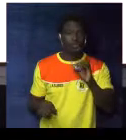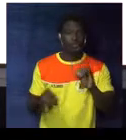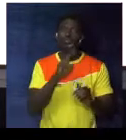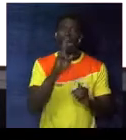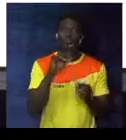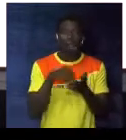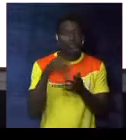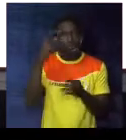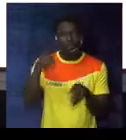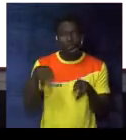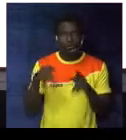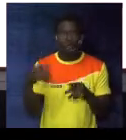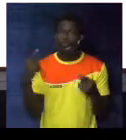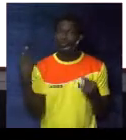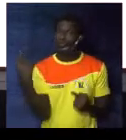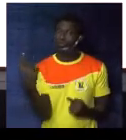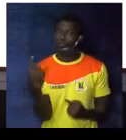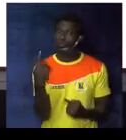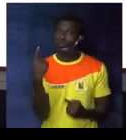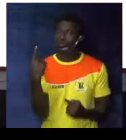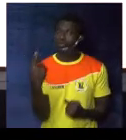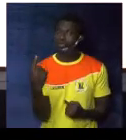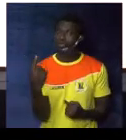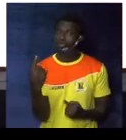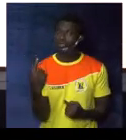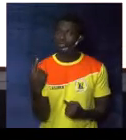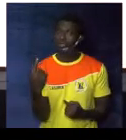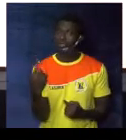it for people only.